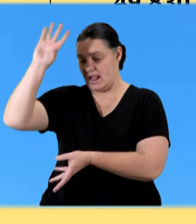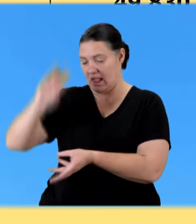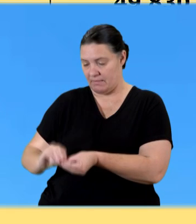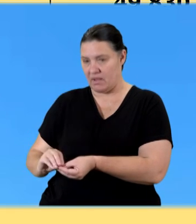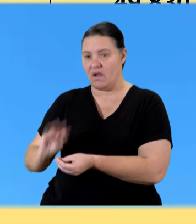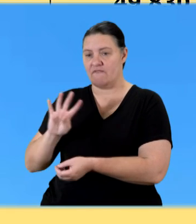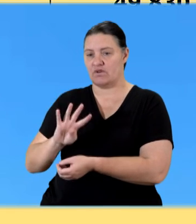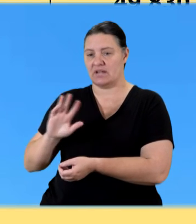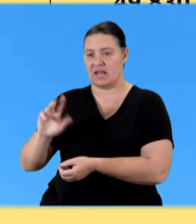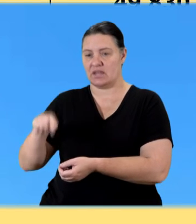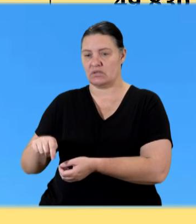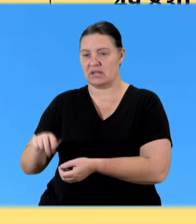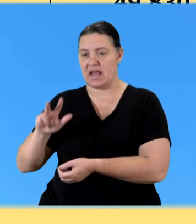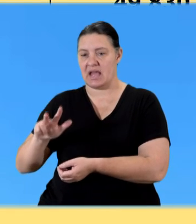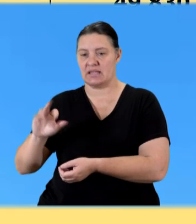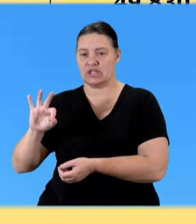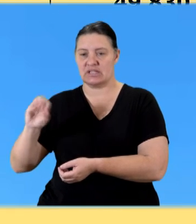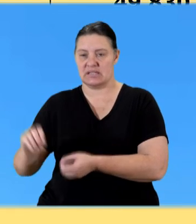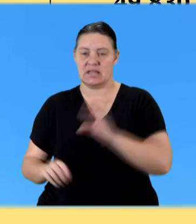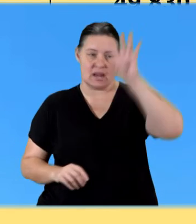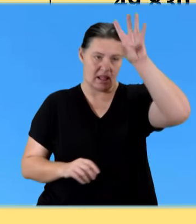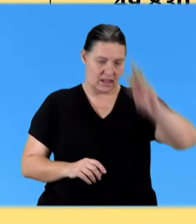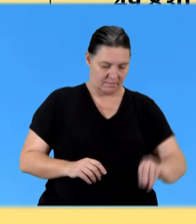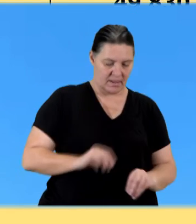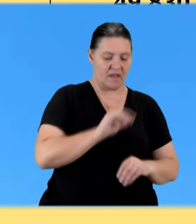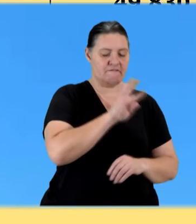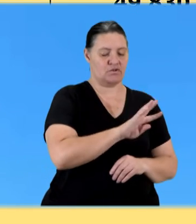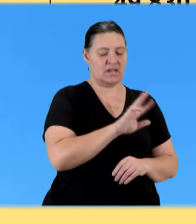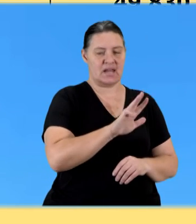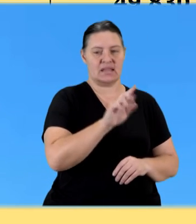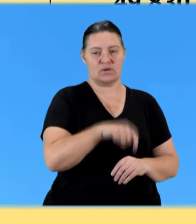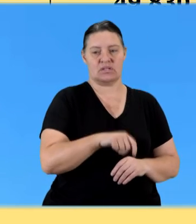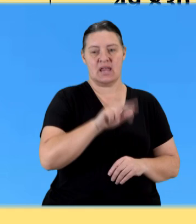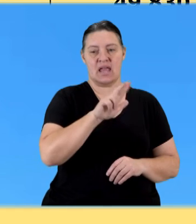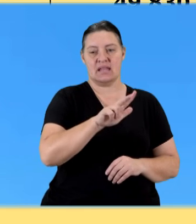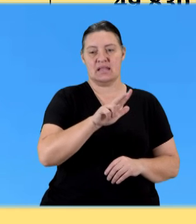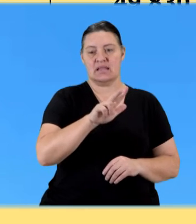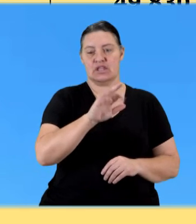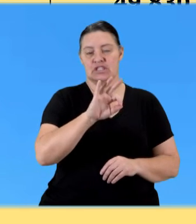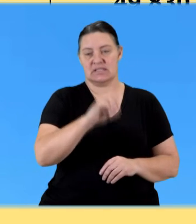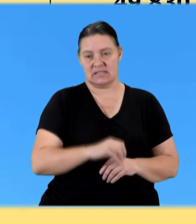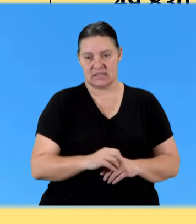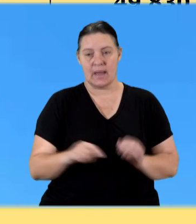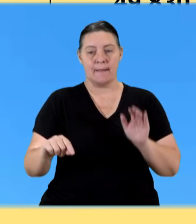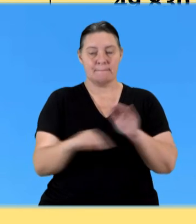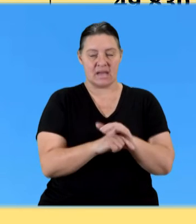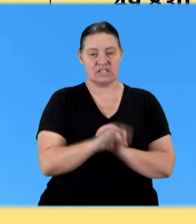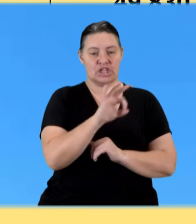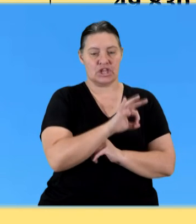get 49,830. Yes, 49,830. We then say 49,830